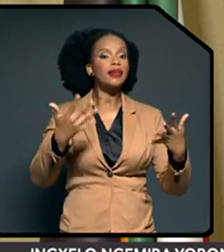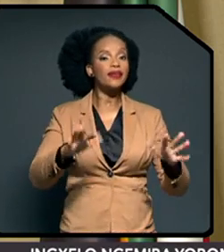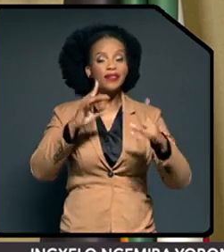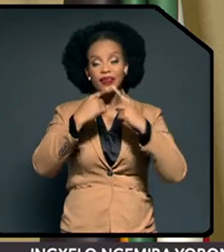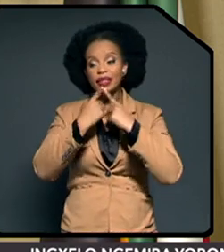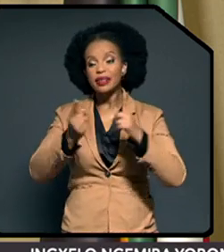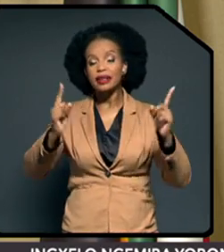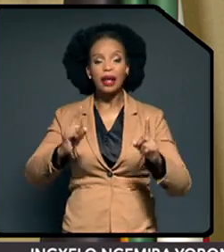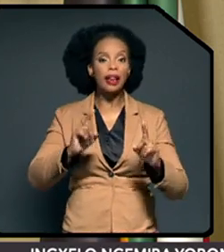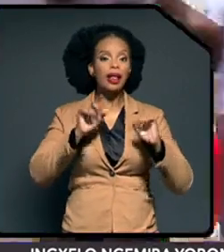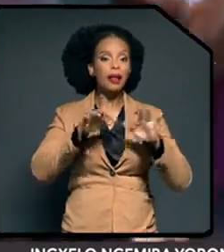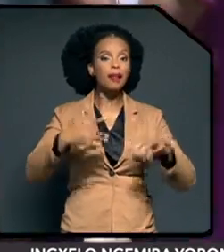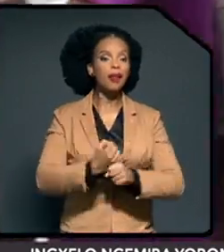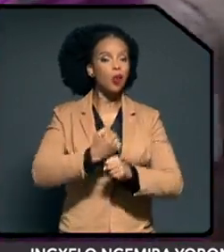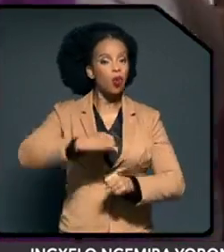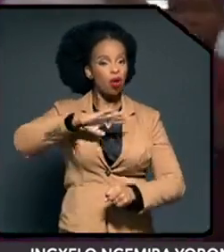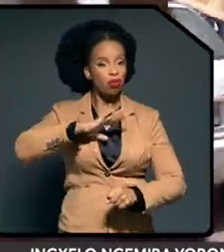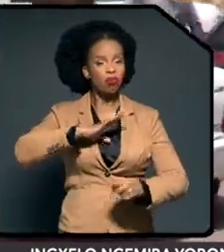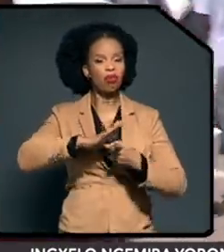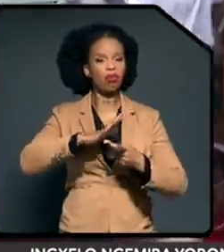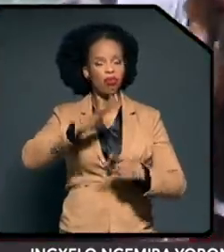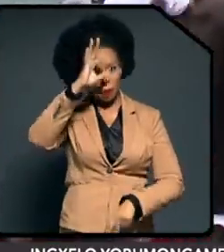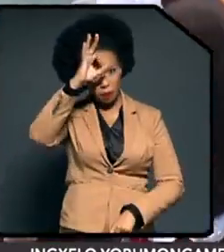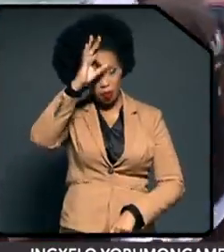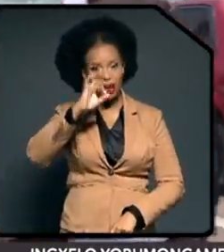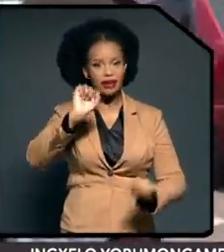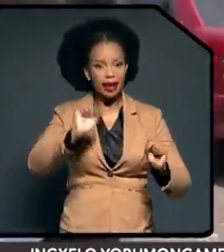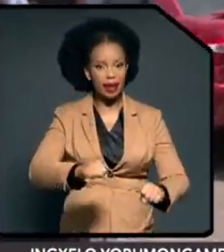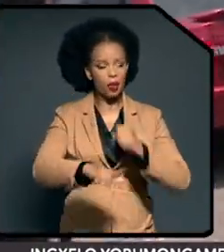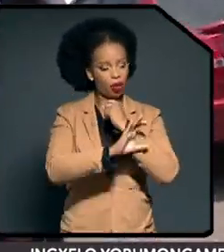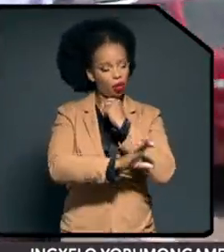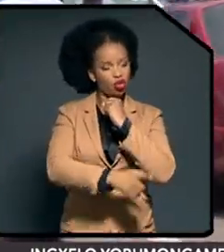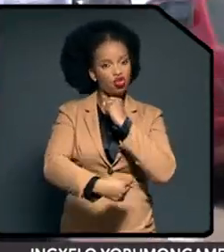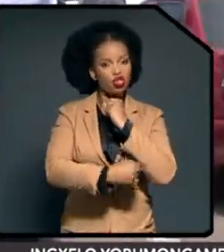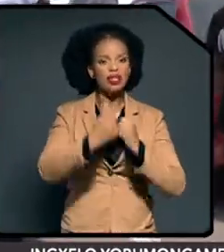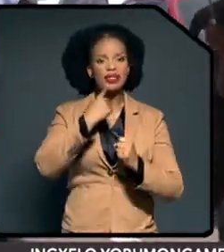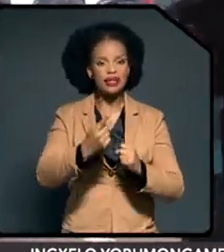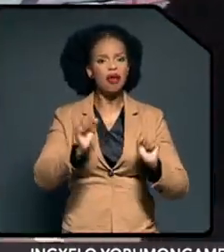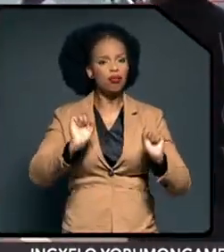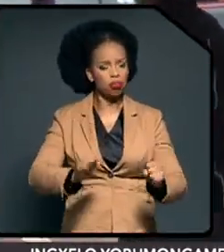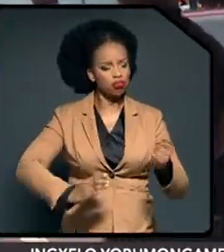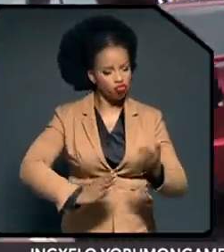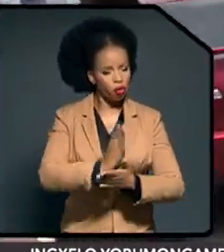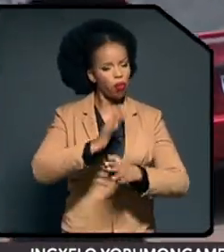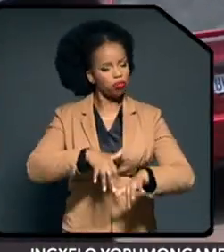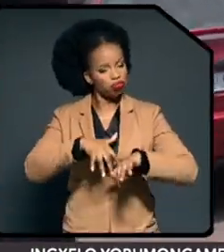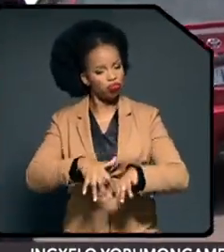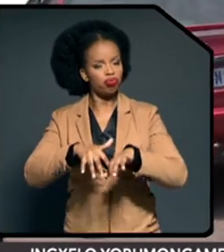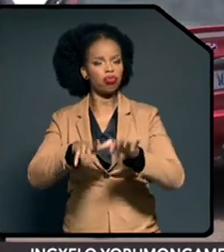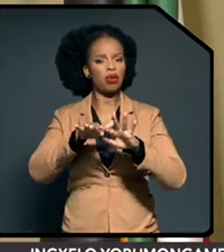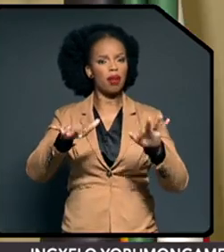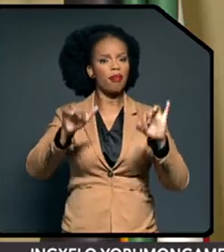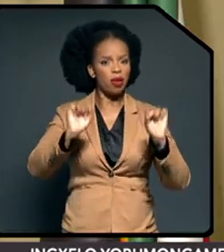noma umthetho sisekelo unika ilungelo lokubhikisha, kanjalo umthetho sisekelo uyalivikela